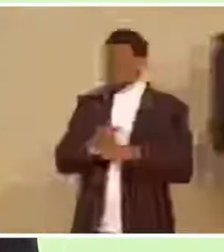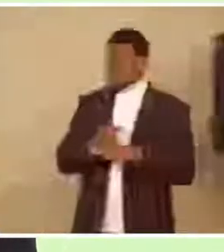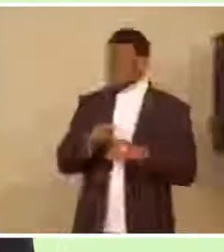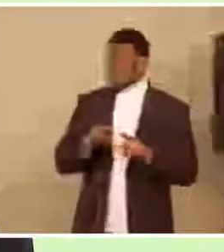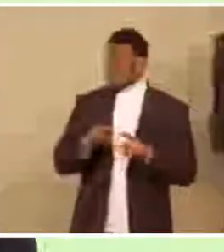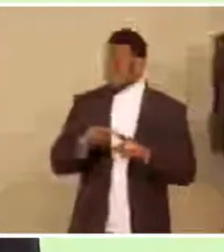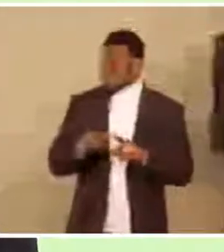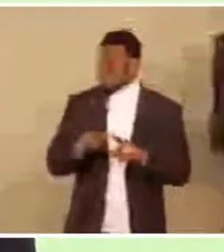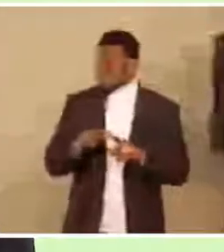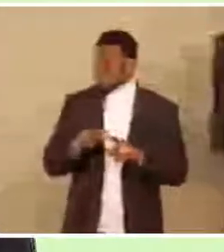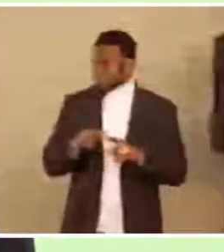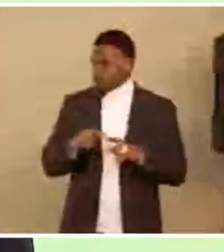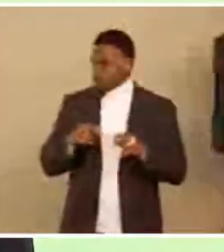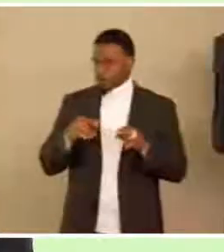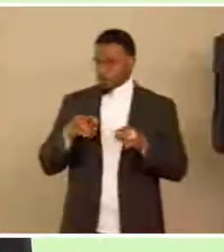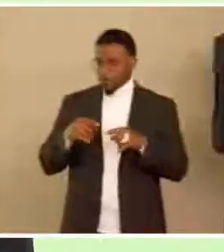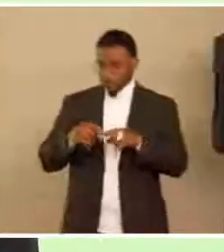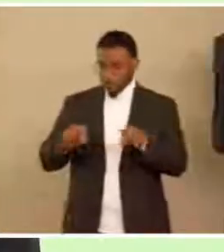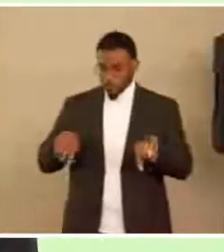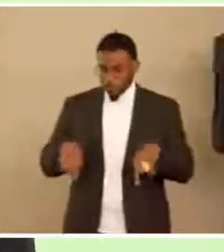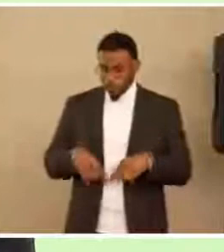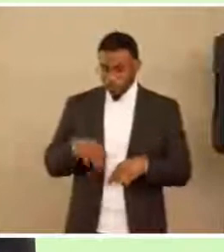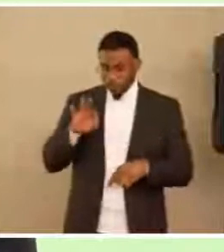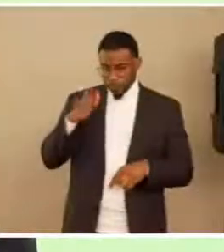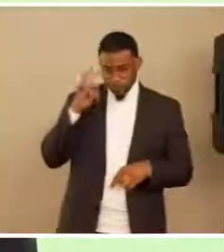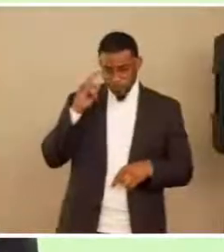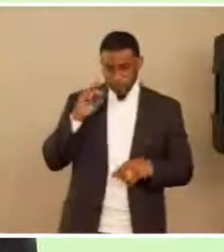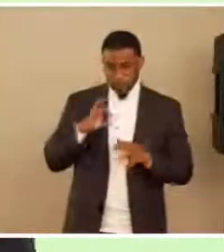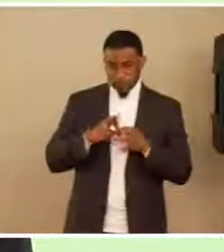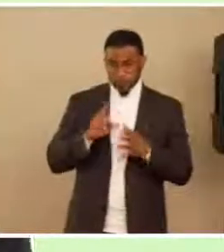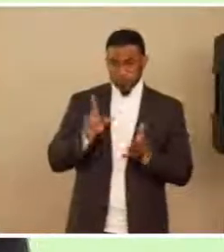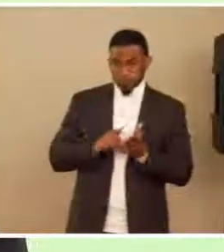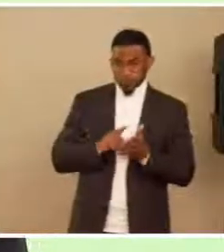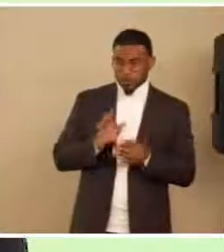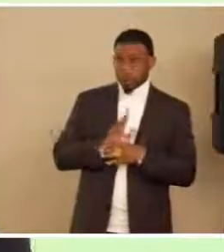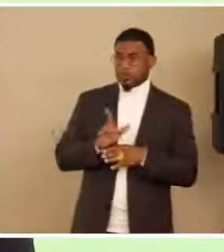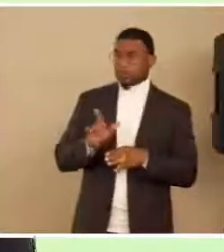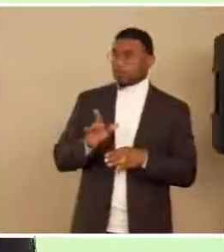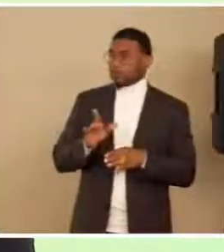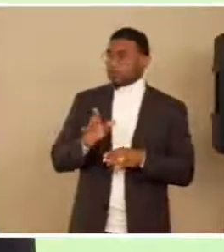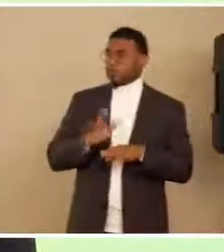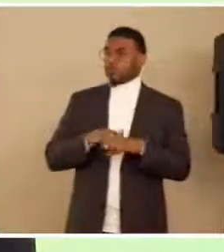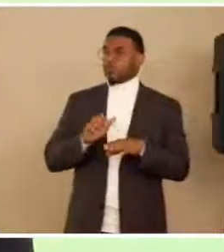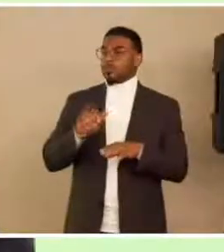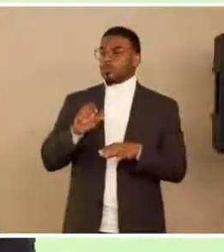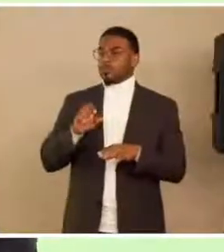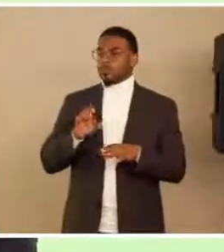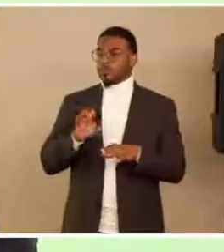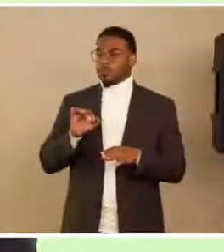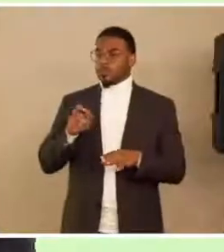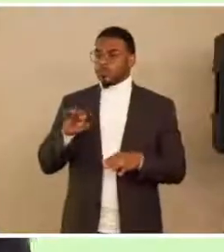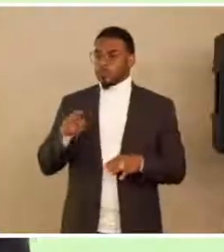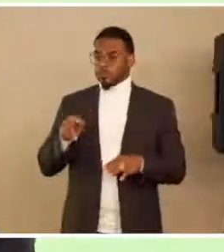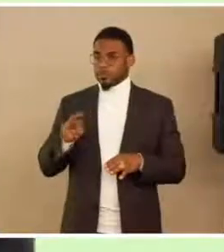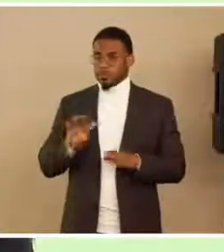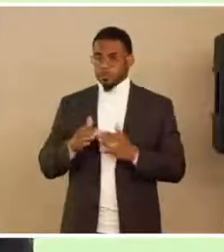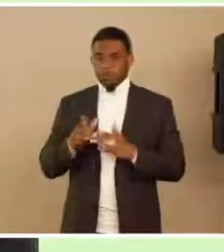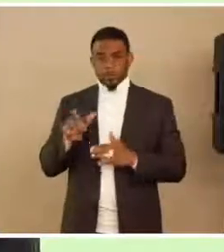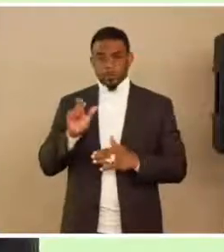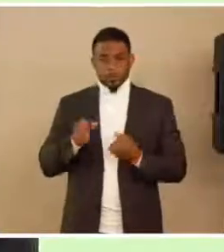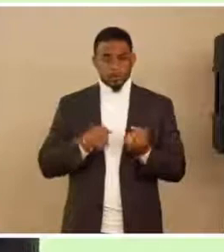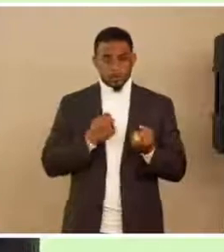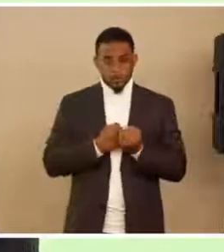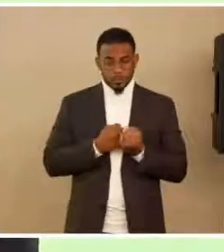but also in Hexagonal Friends for the release of the movie, she called on the Caribbean community. She said, you need